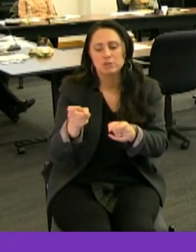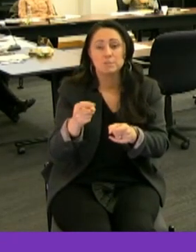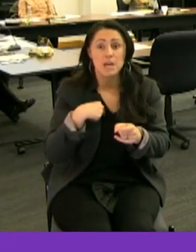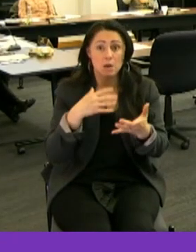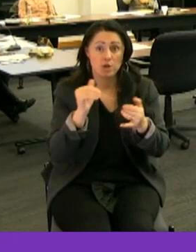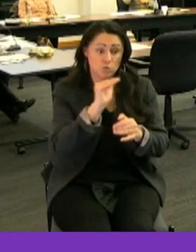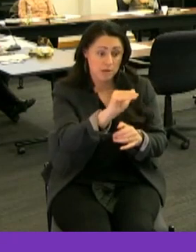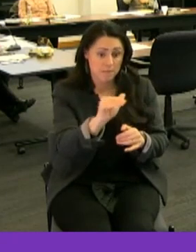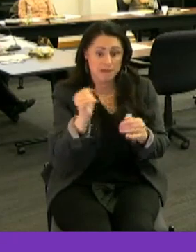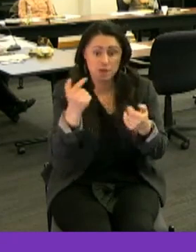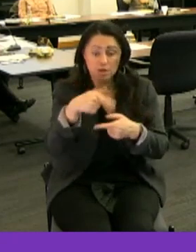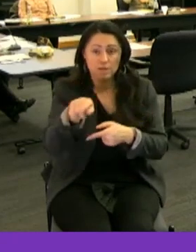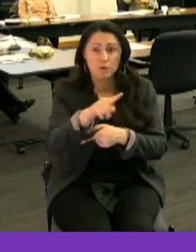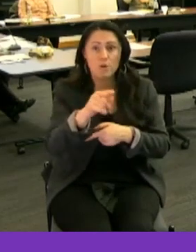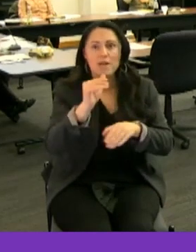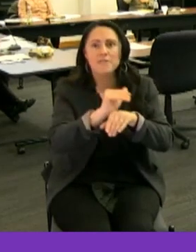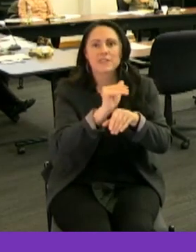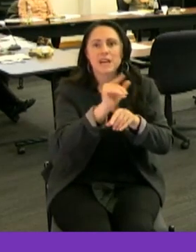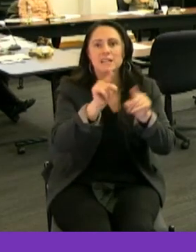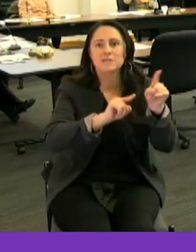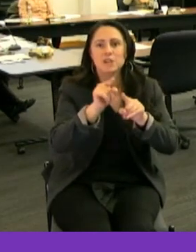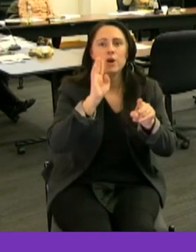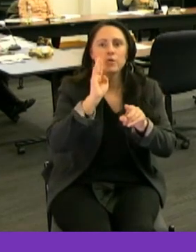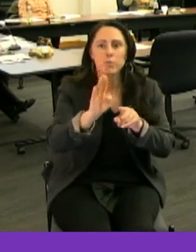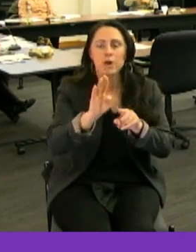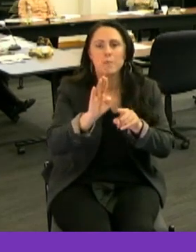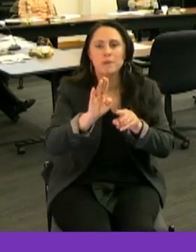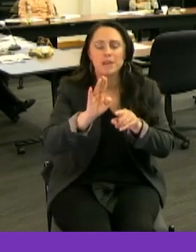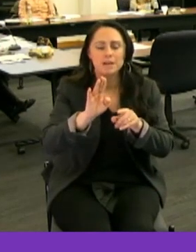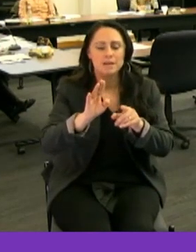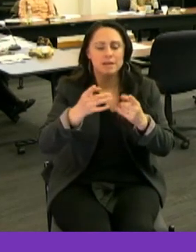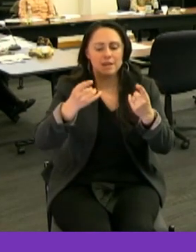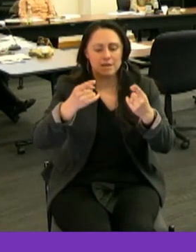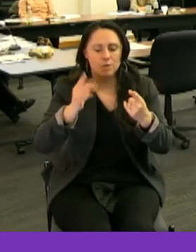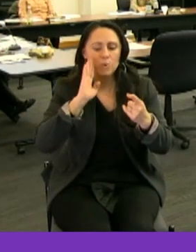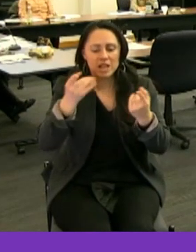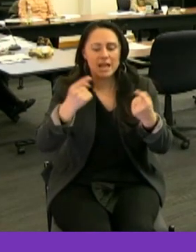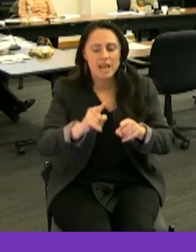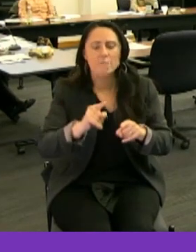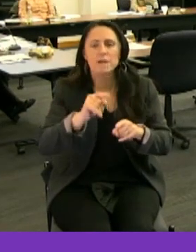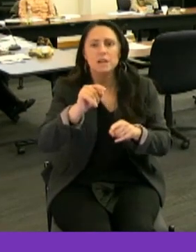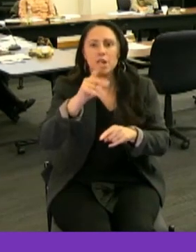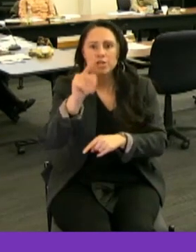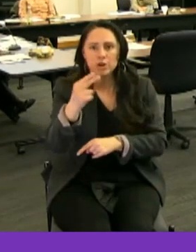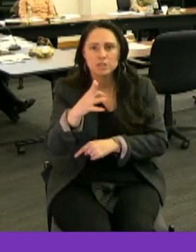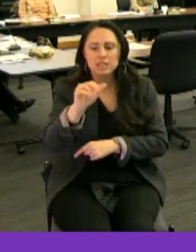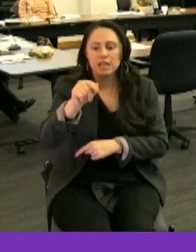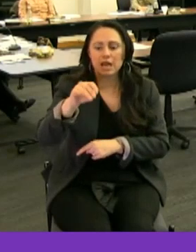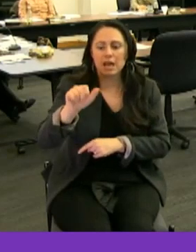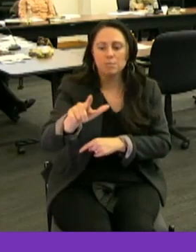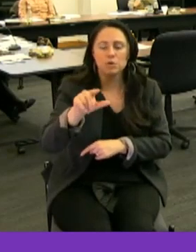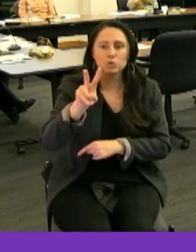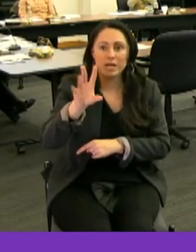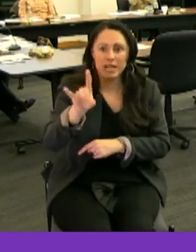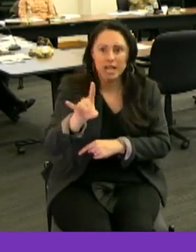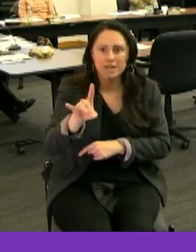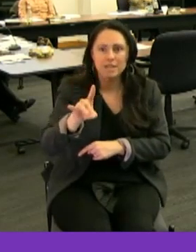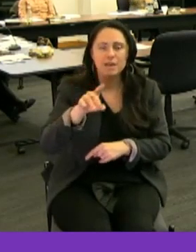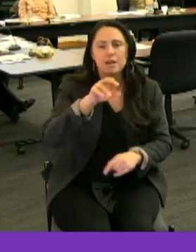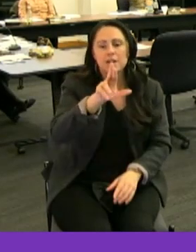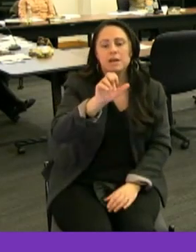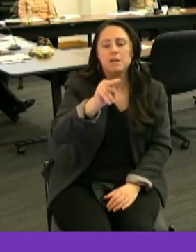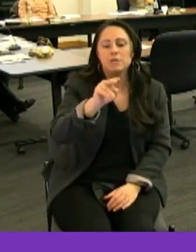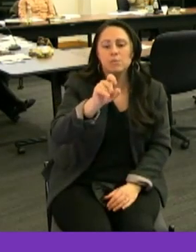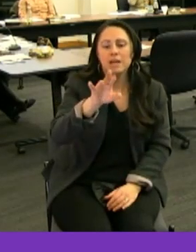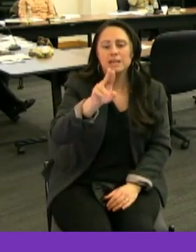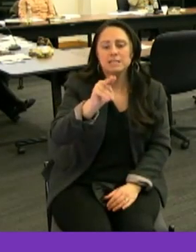remind all of you that the Night of Stars will be held on Thursday, April 28th. It's going to be at the Renaissance